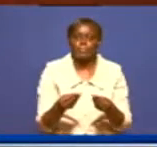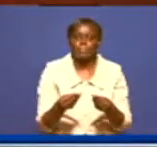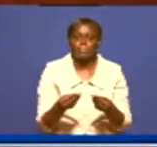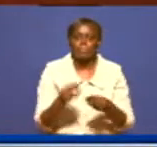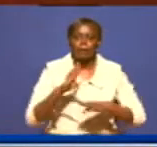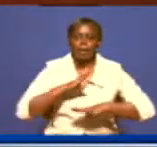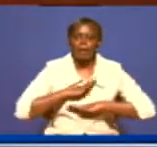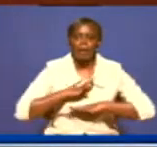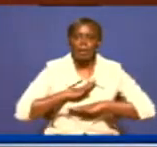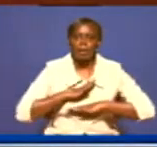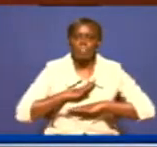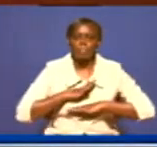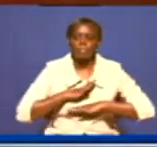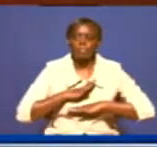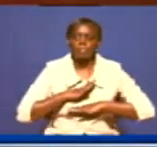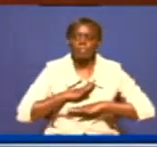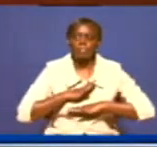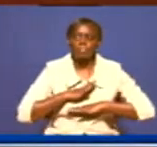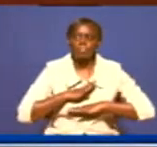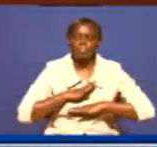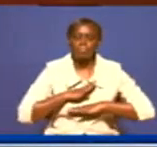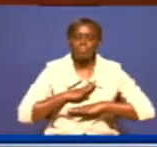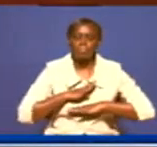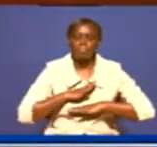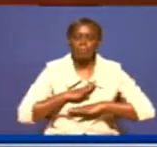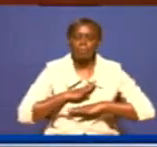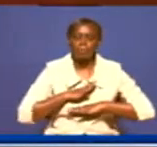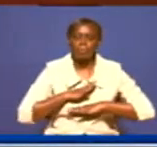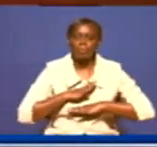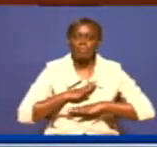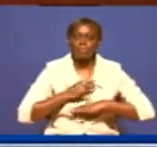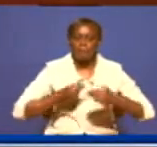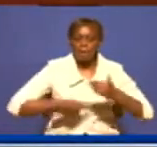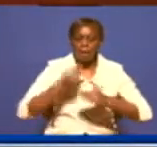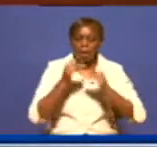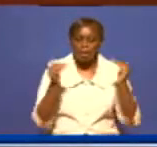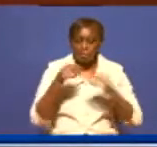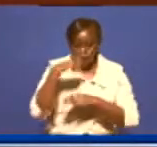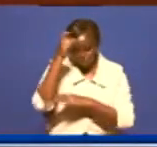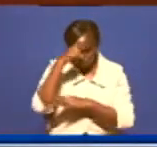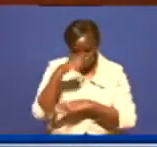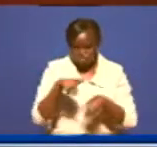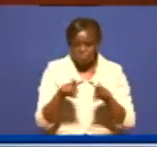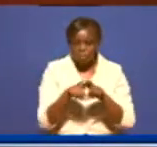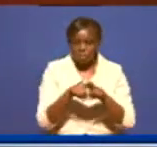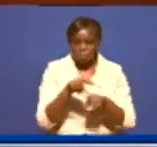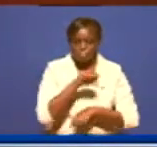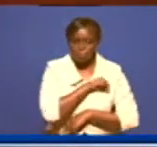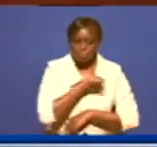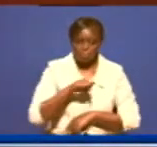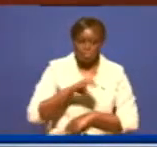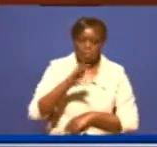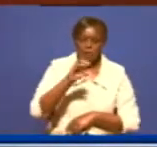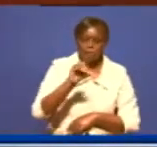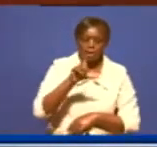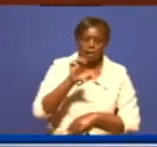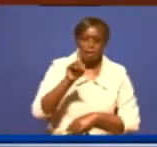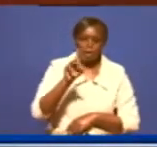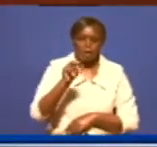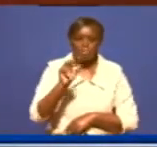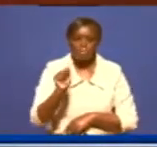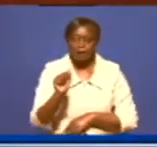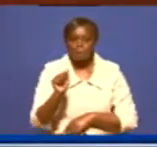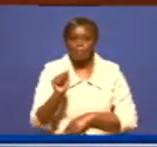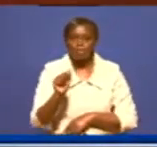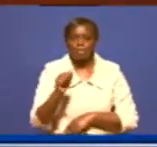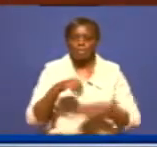adequate and really high-level wisdom like of Senator Ledama on the matters that before the